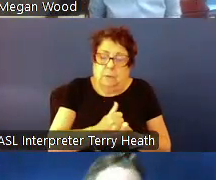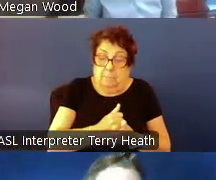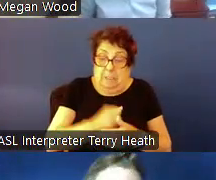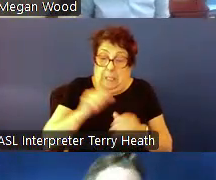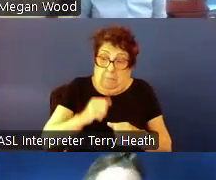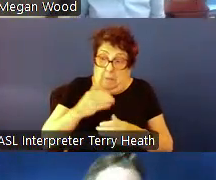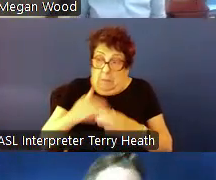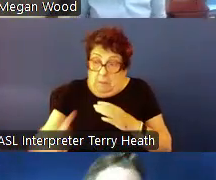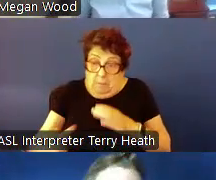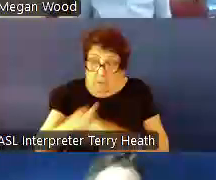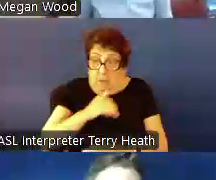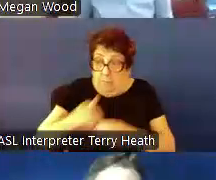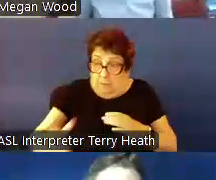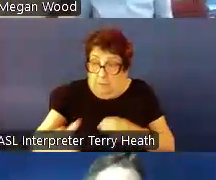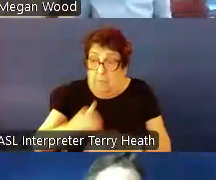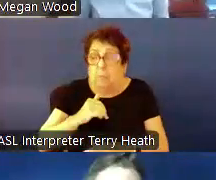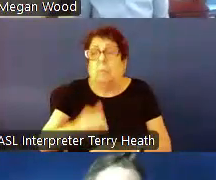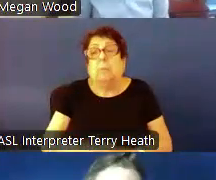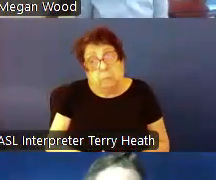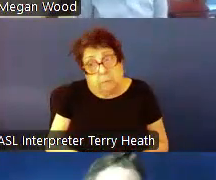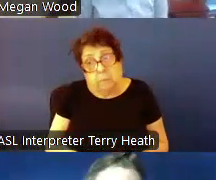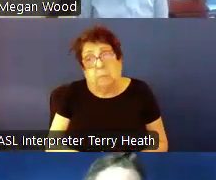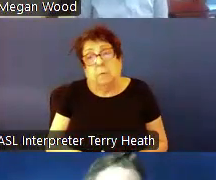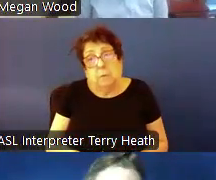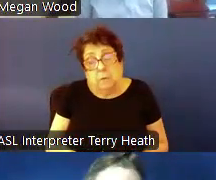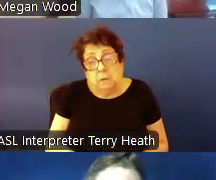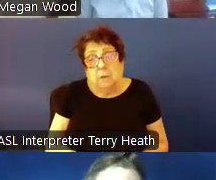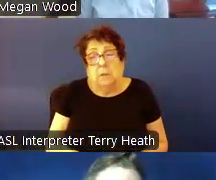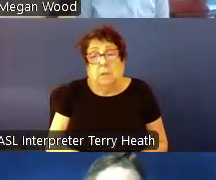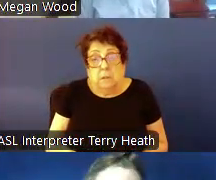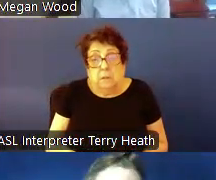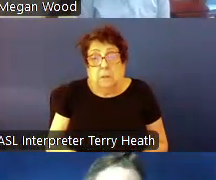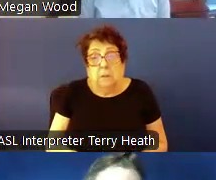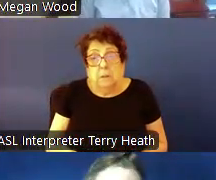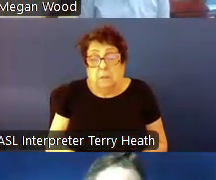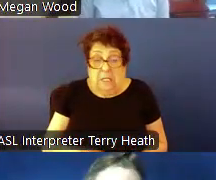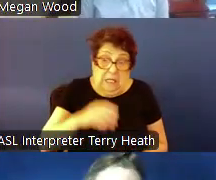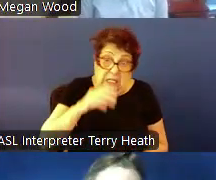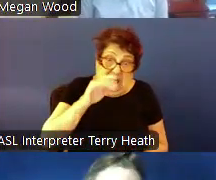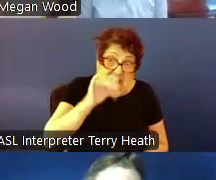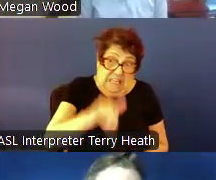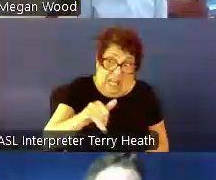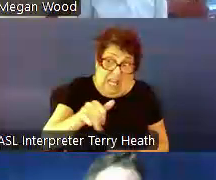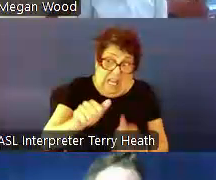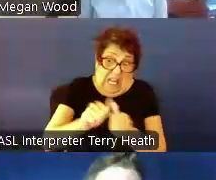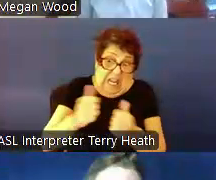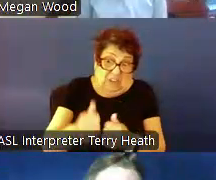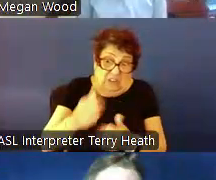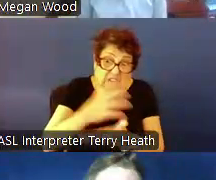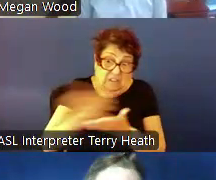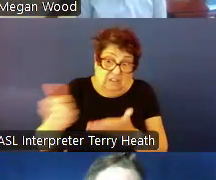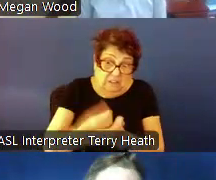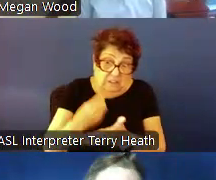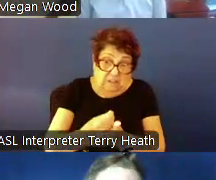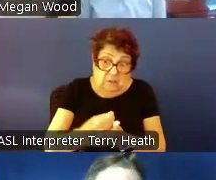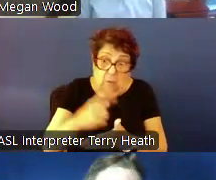of pick each other's brains on, well, that agency's out of funds right now, what about this option, is very helpful.